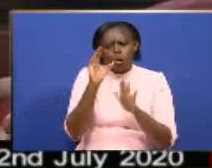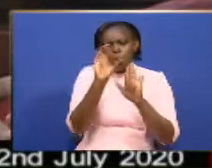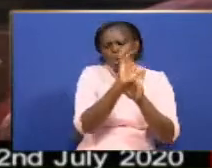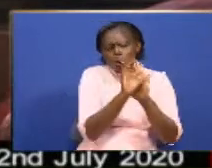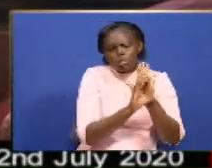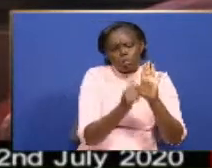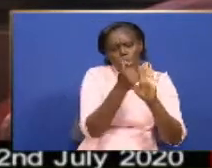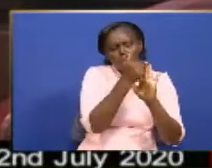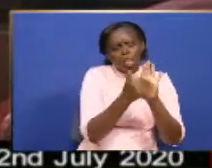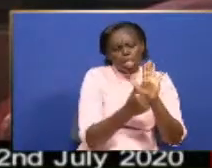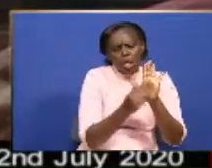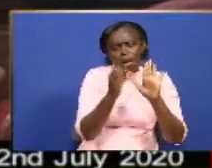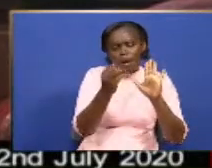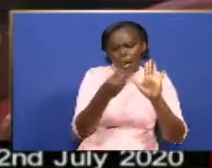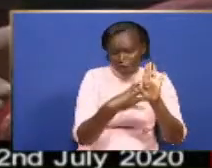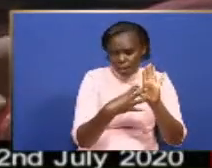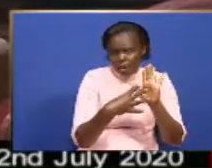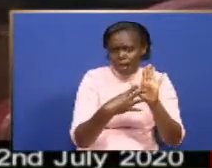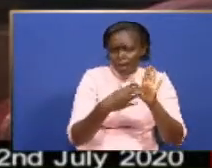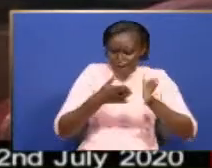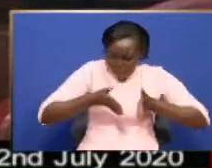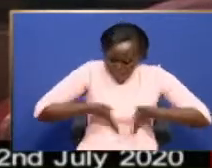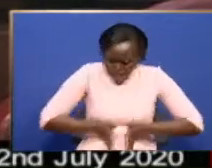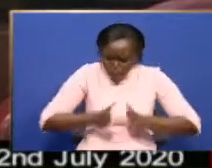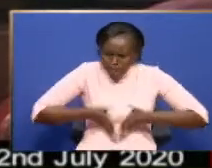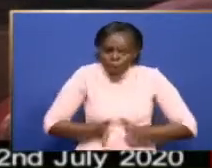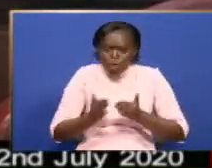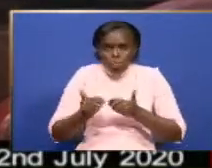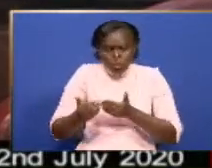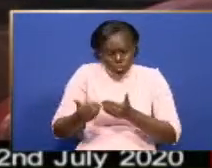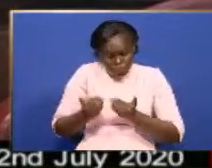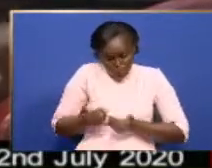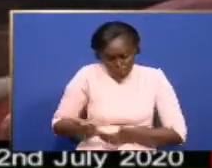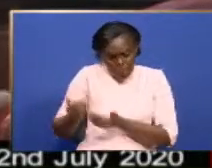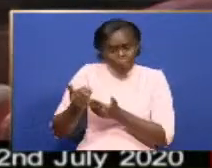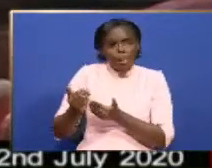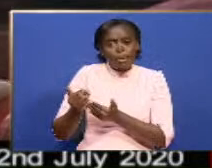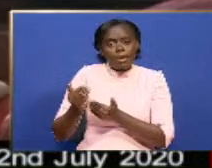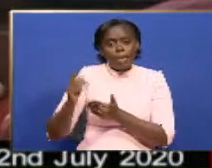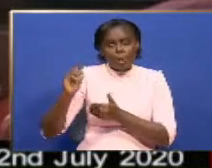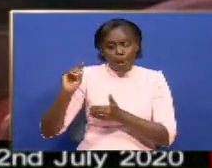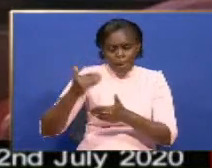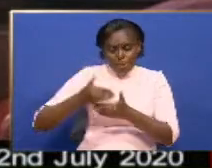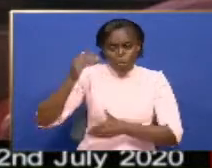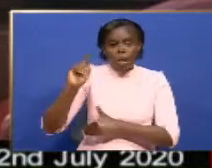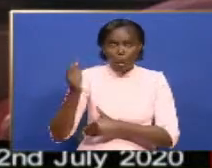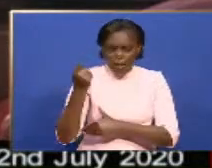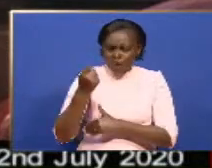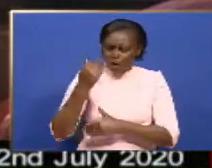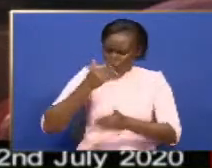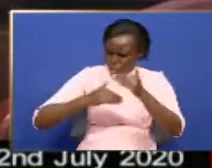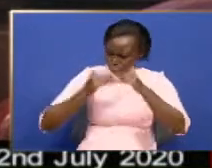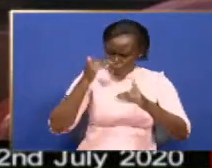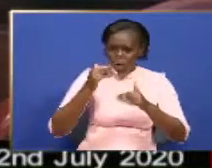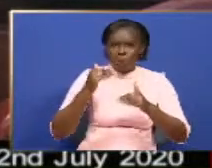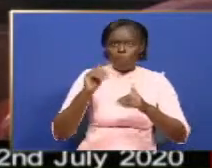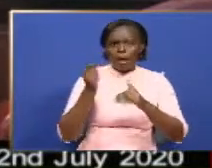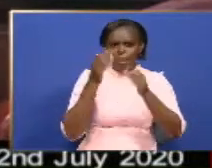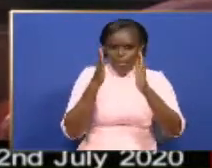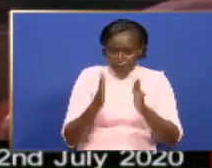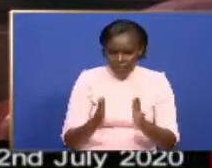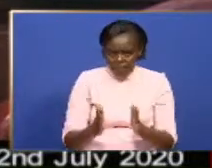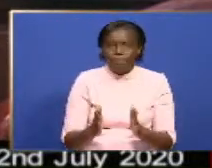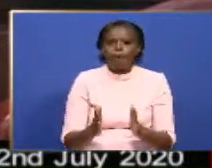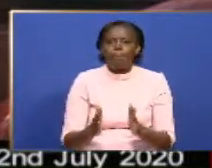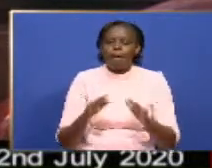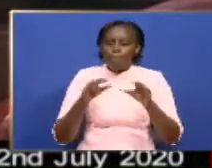clear. Any child that is born within the borders of Kenya is qualified to be a Kenyan citizen. We should, Honorable Speaker, be